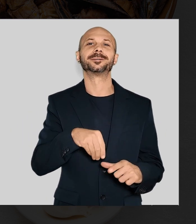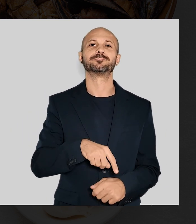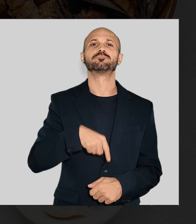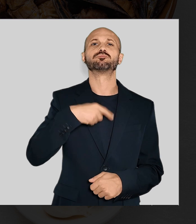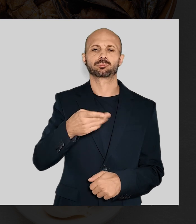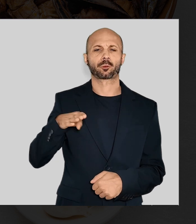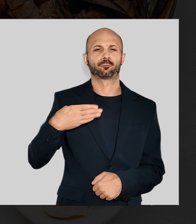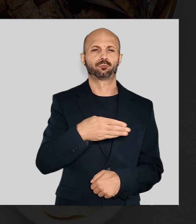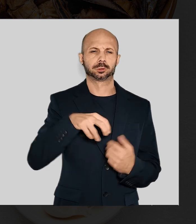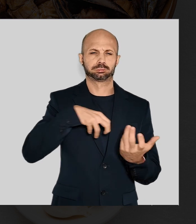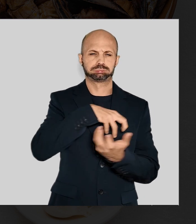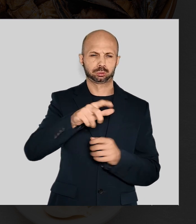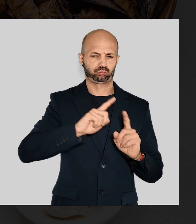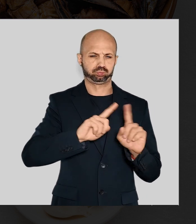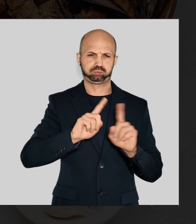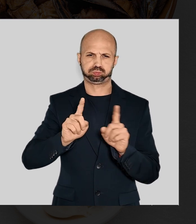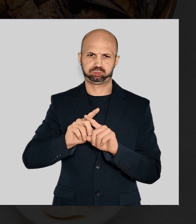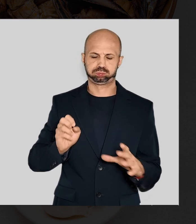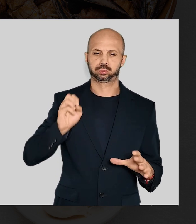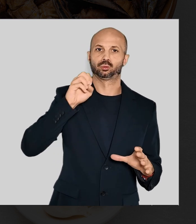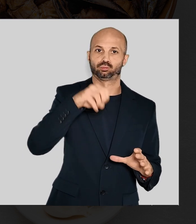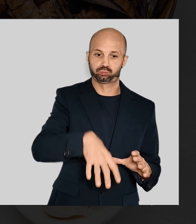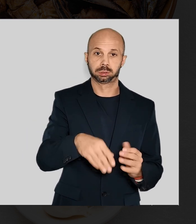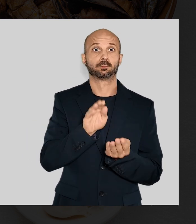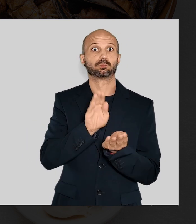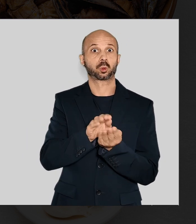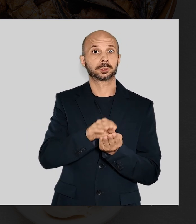Cook for about 20 minutes on medium-low heat.